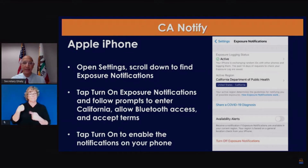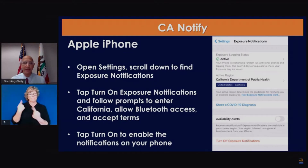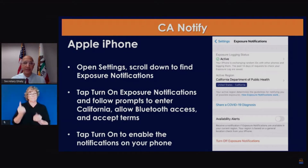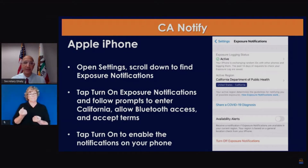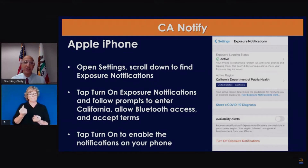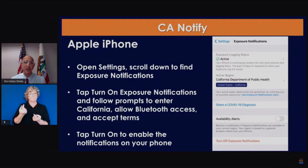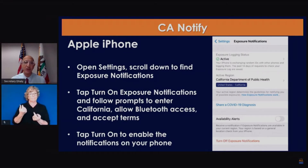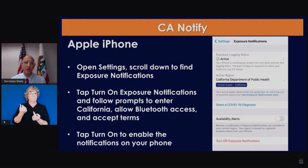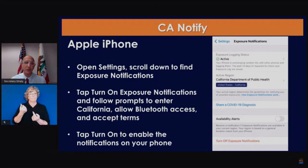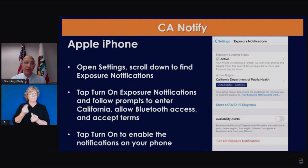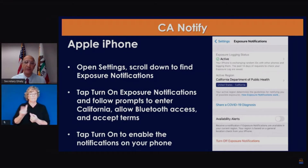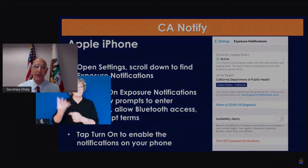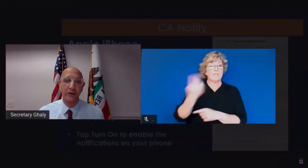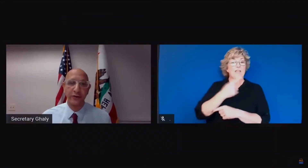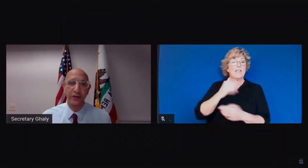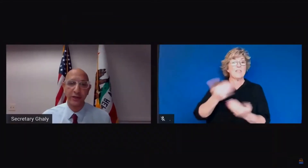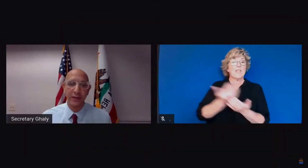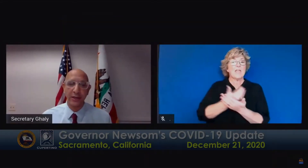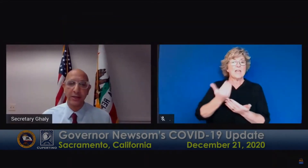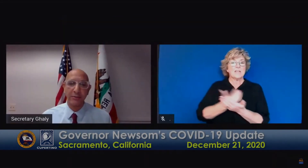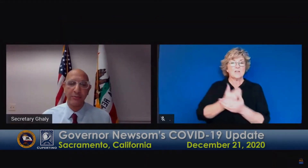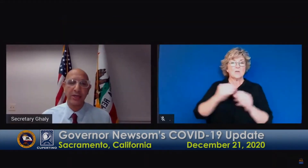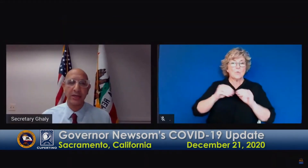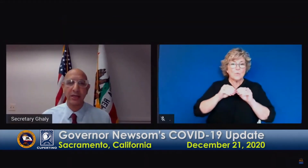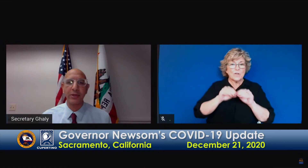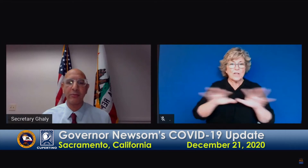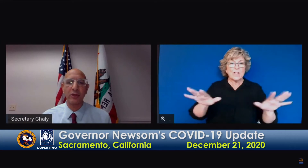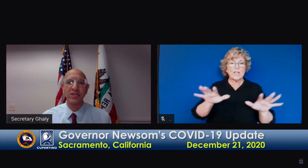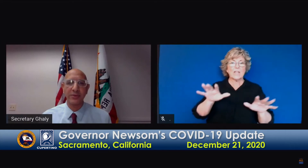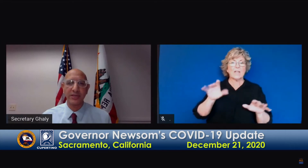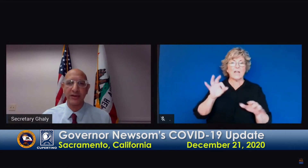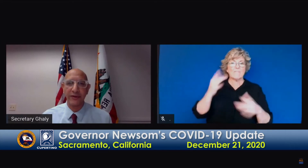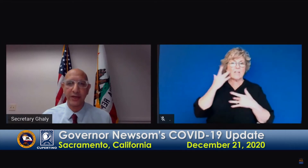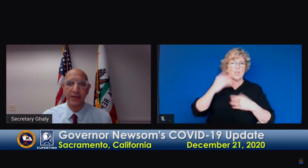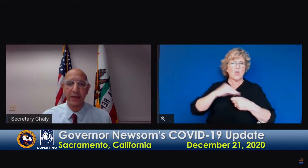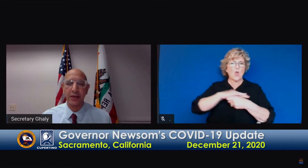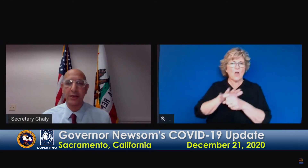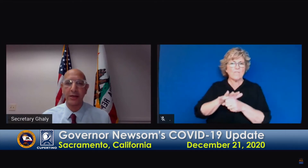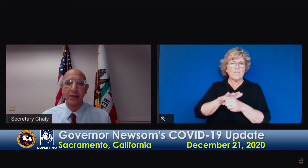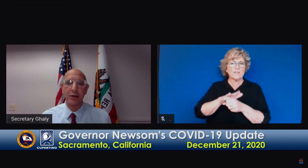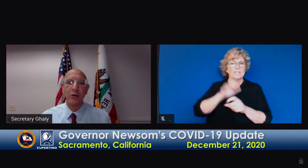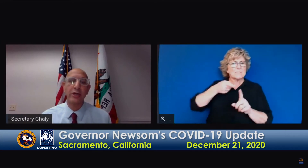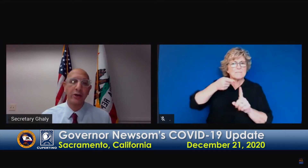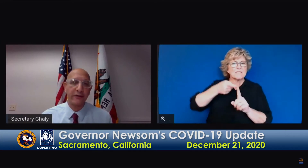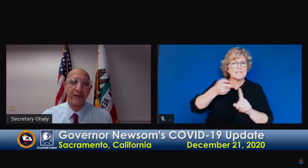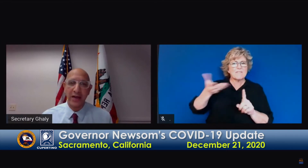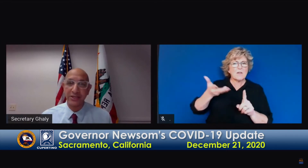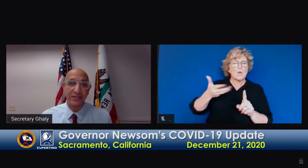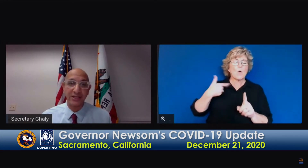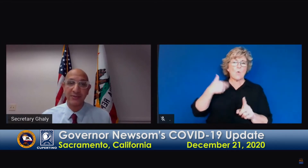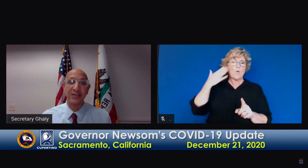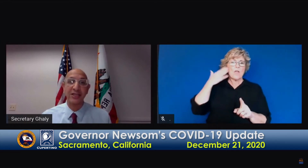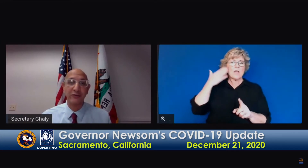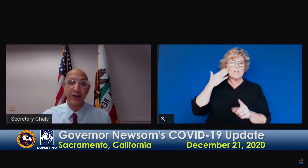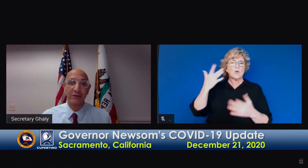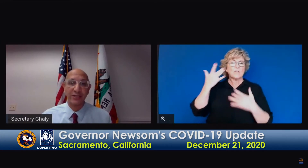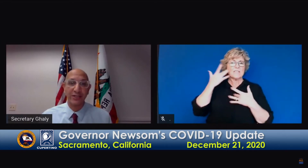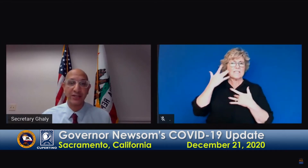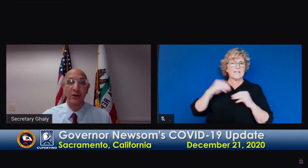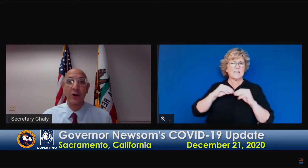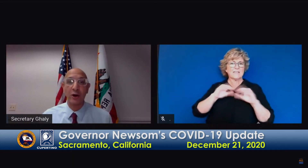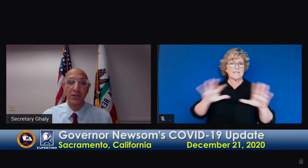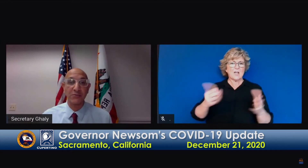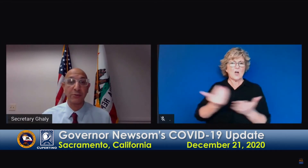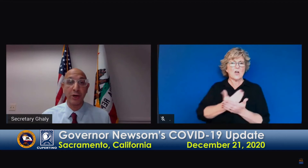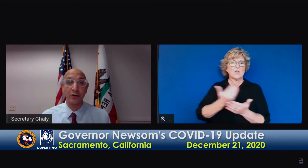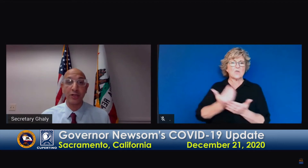many days is this new strain of COVID. Let me be a little bit more specific. We know that viruses, especially new